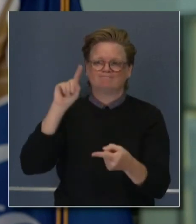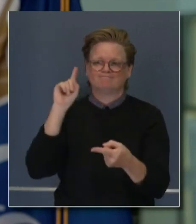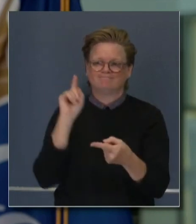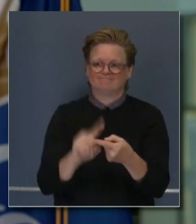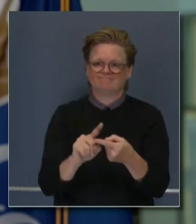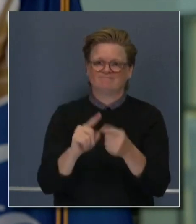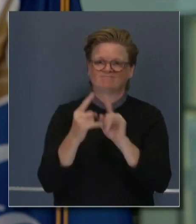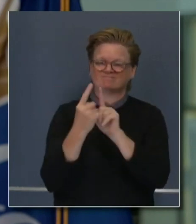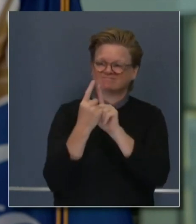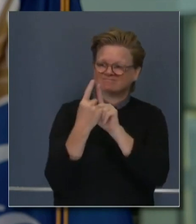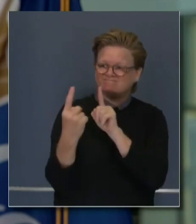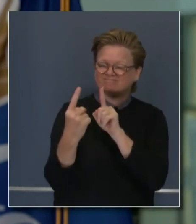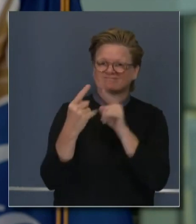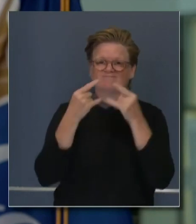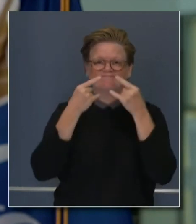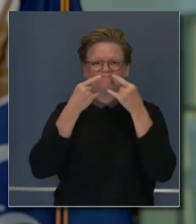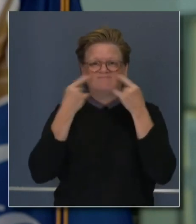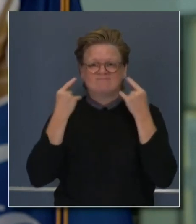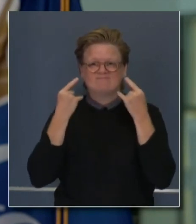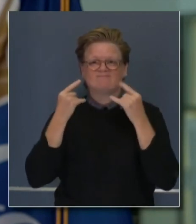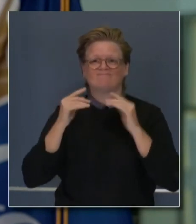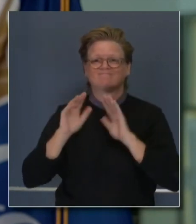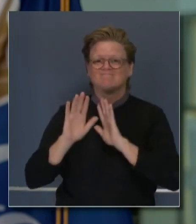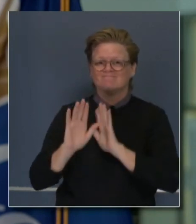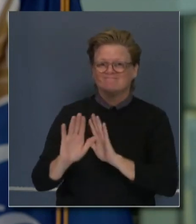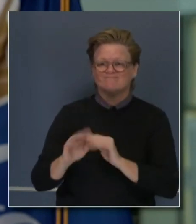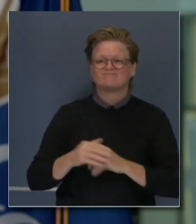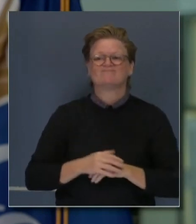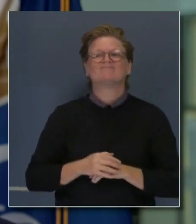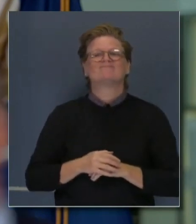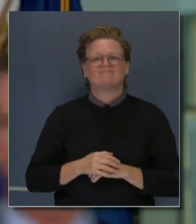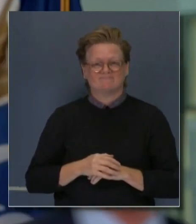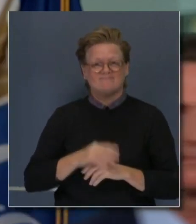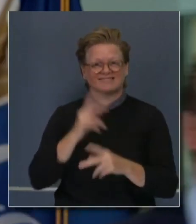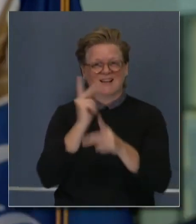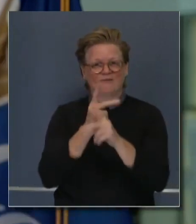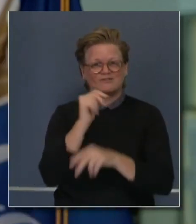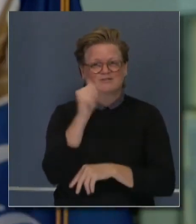wear a mask, and be safe yourselves. Take care, everybody. We'll be back next week.